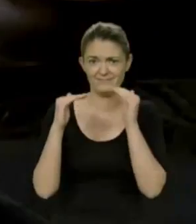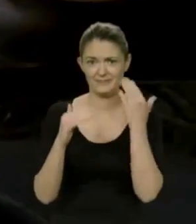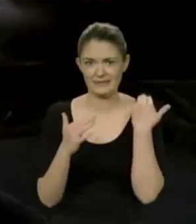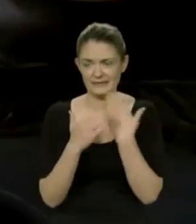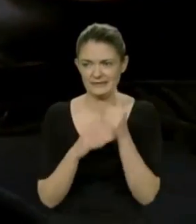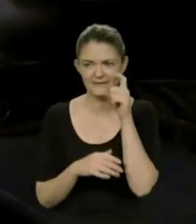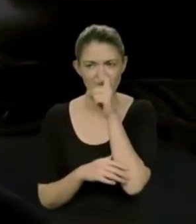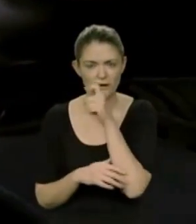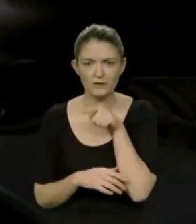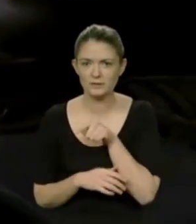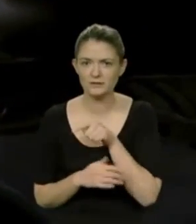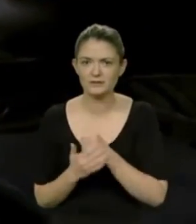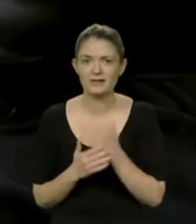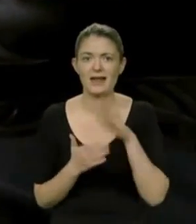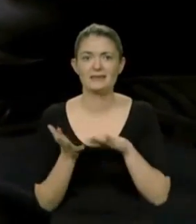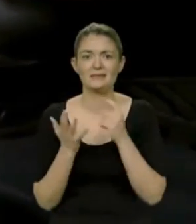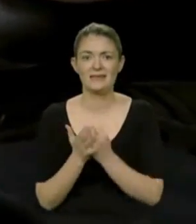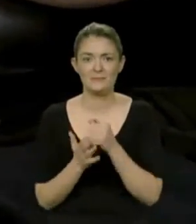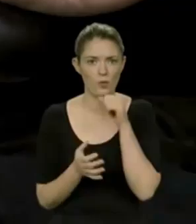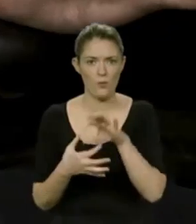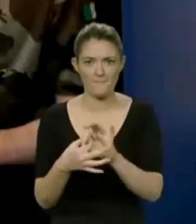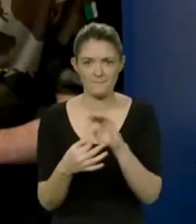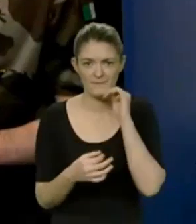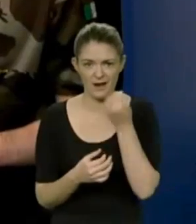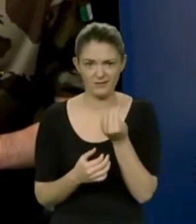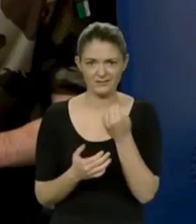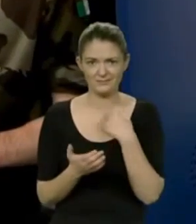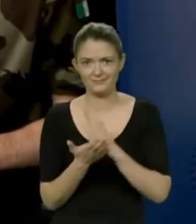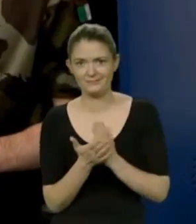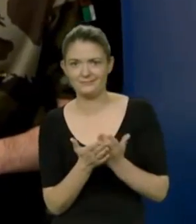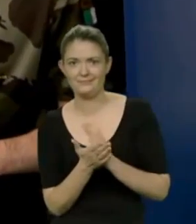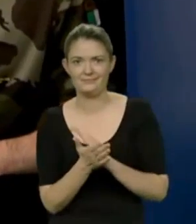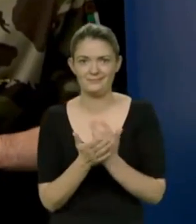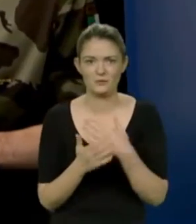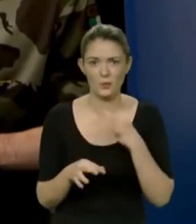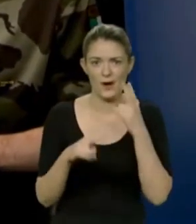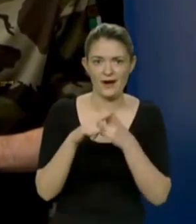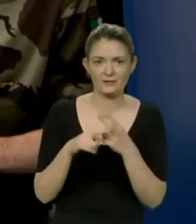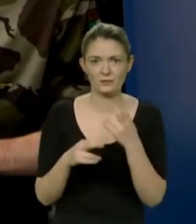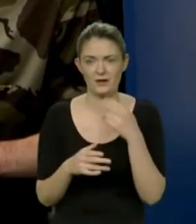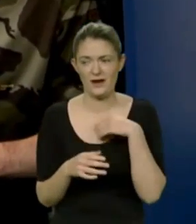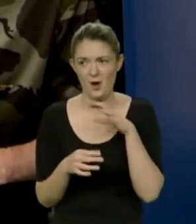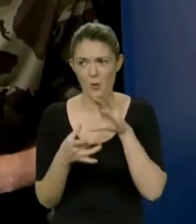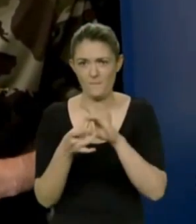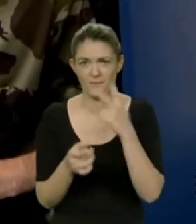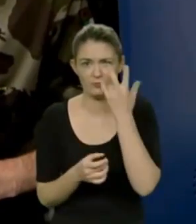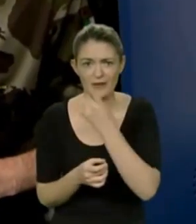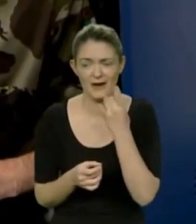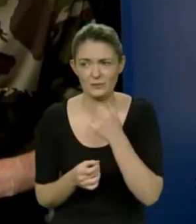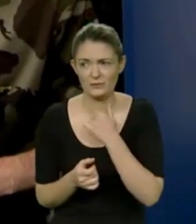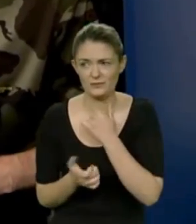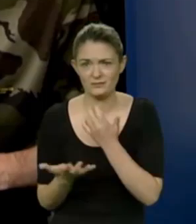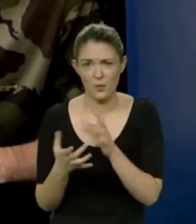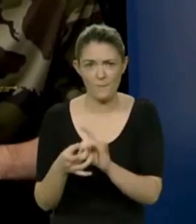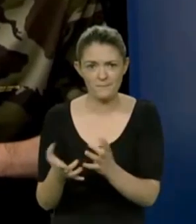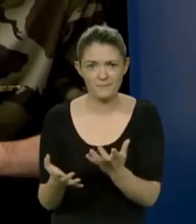I didn't get to go home myself, so it's been hedging my bets now that we get out, so at least I even get like 3 hours at home. Just something nice at least, so I can actually finally